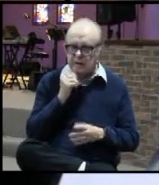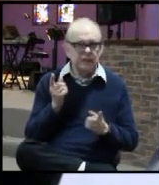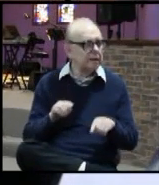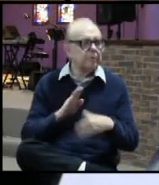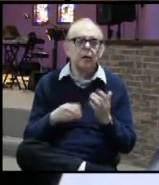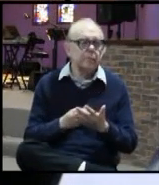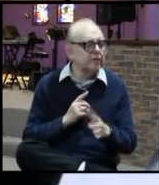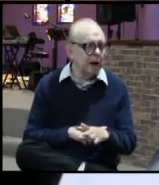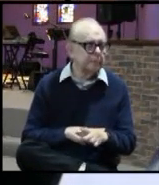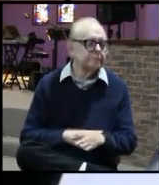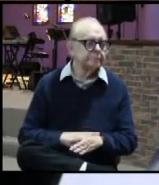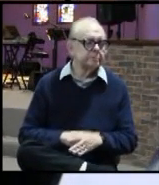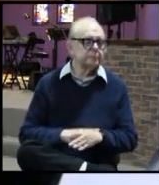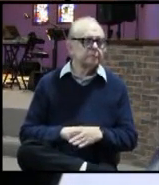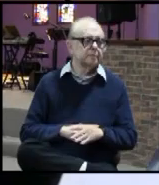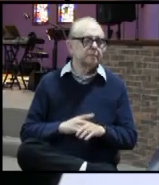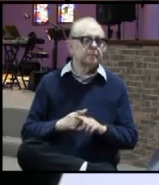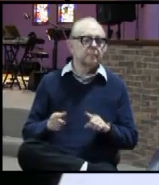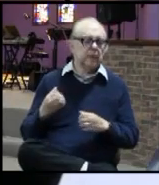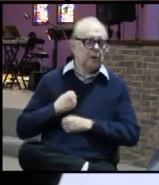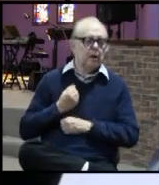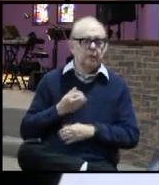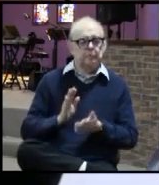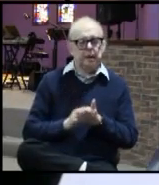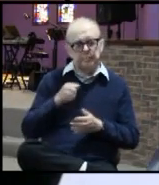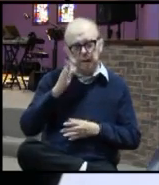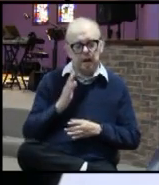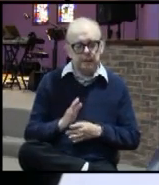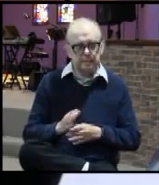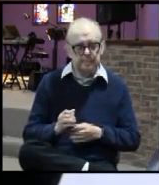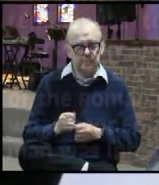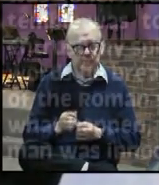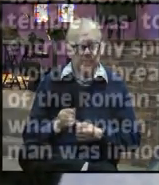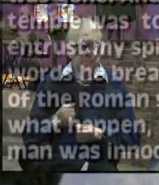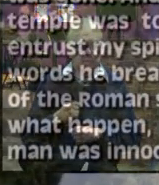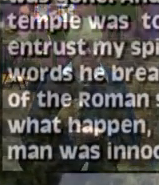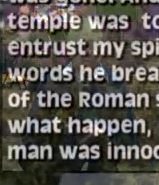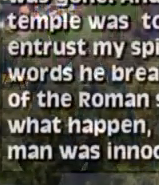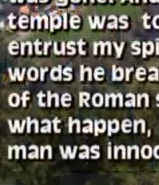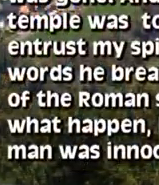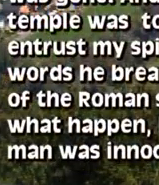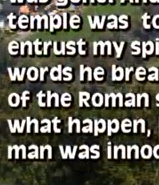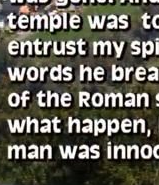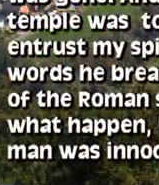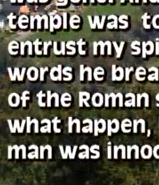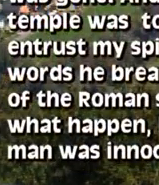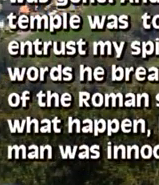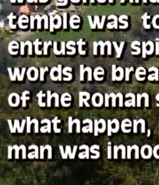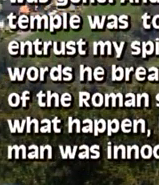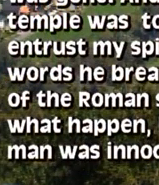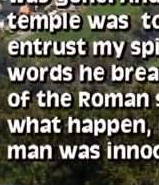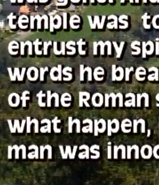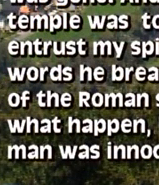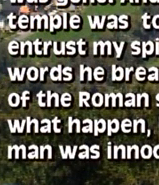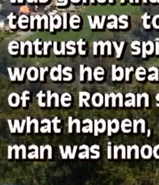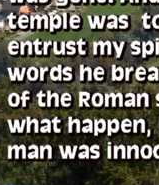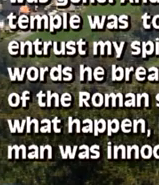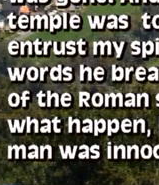that is happening. But he did. He praised God. And here's what he said. And he said, "Surely this